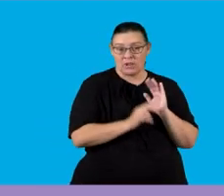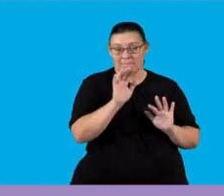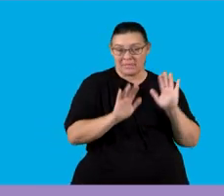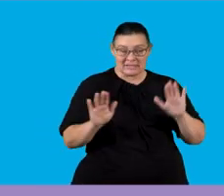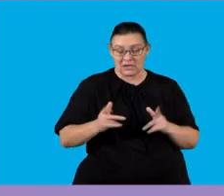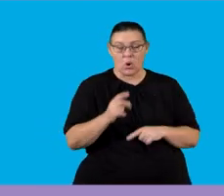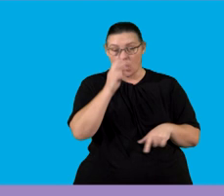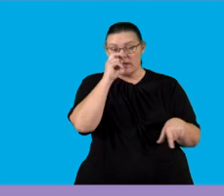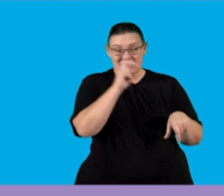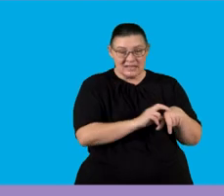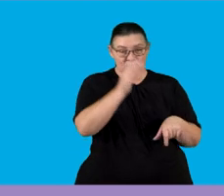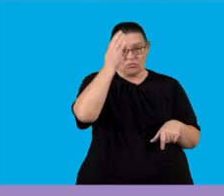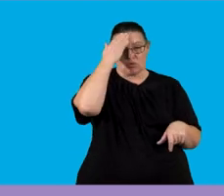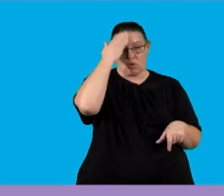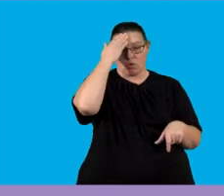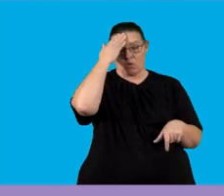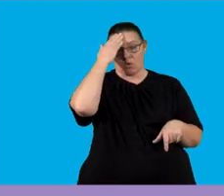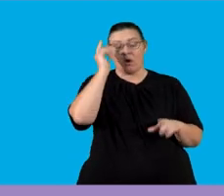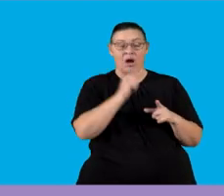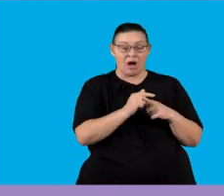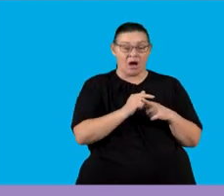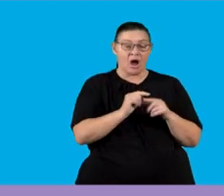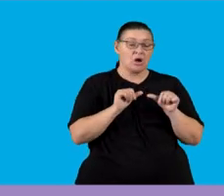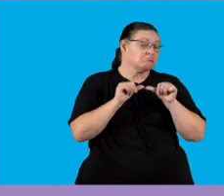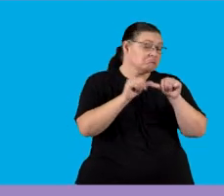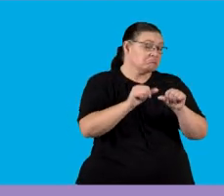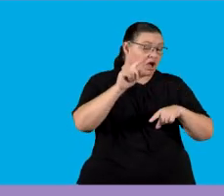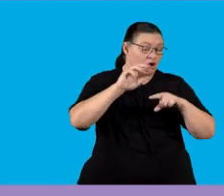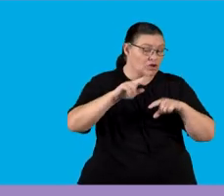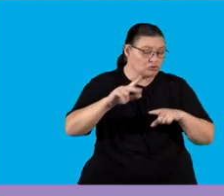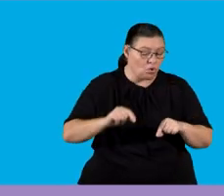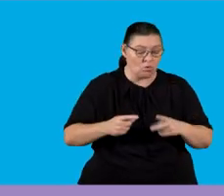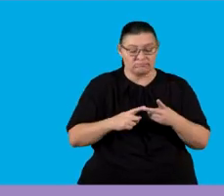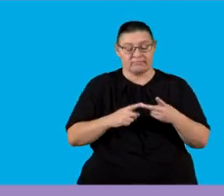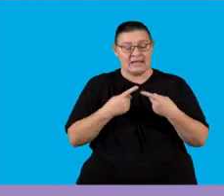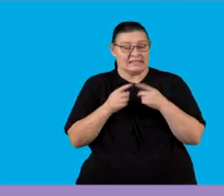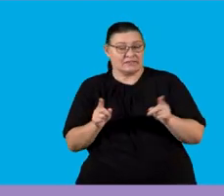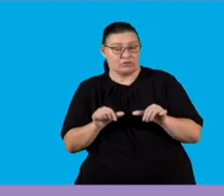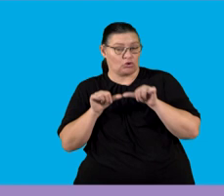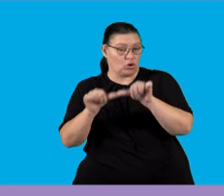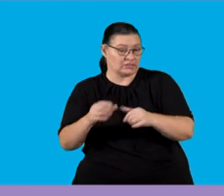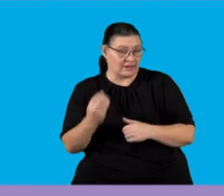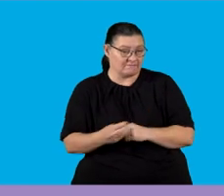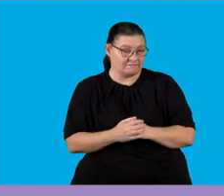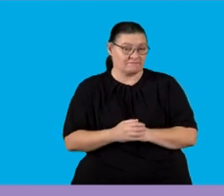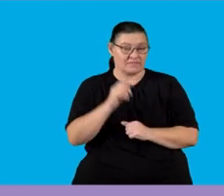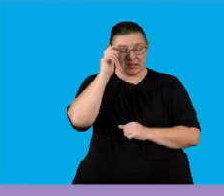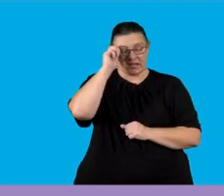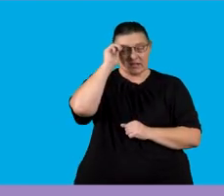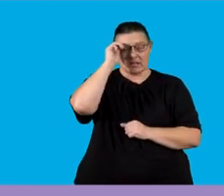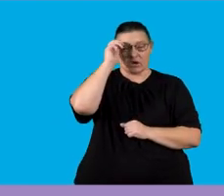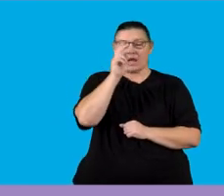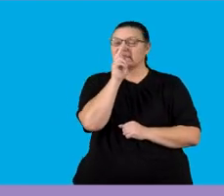7. We can see that we are adding a 6. And again, from 7 to 13, we are adding a 6. This is